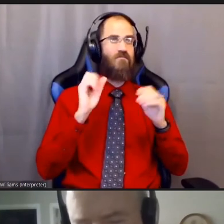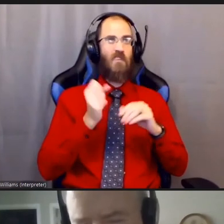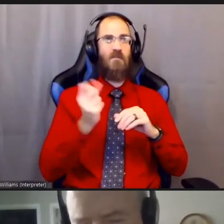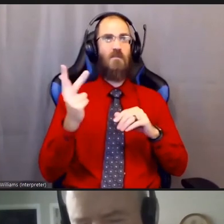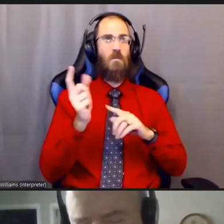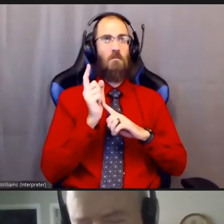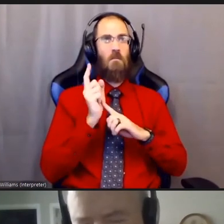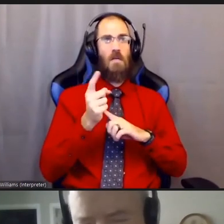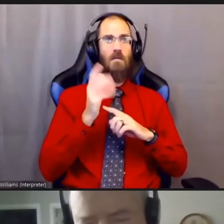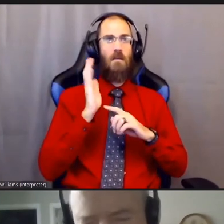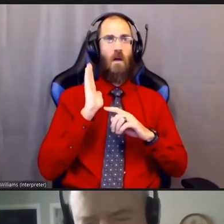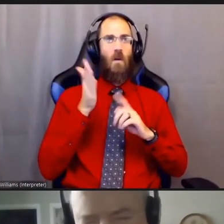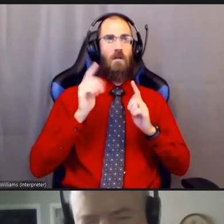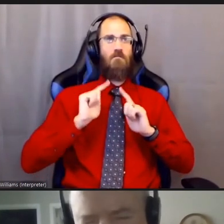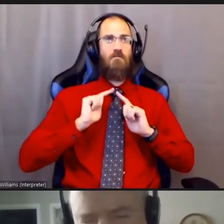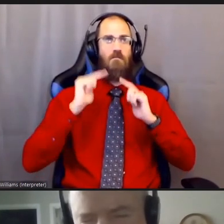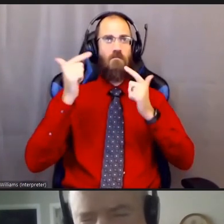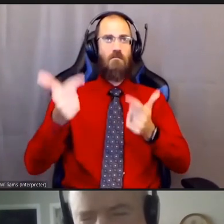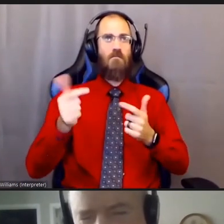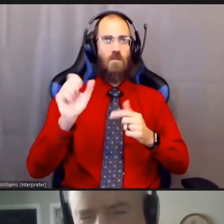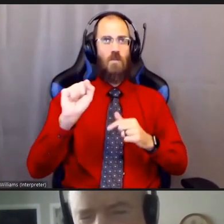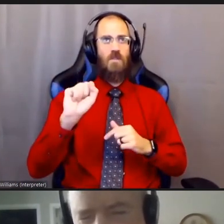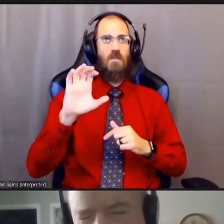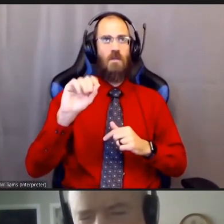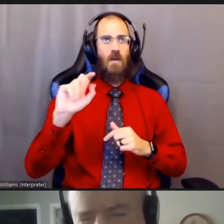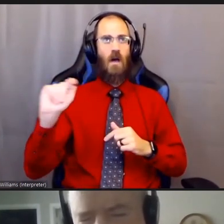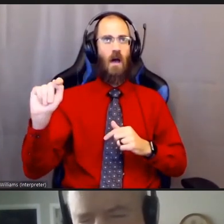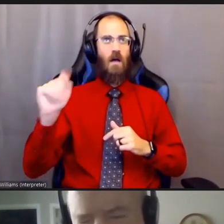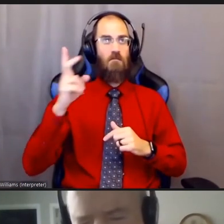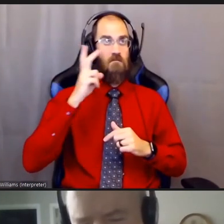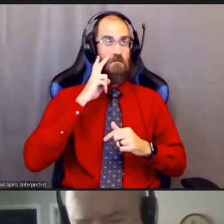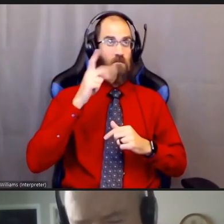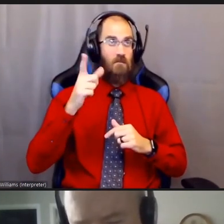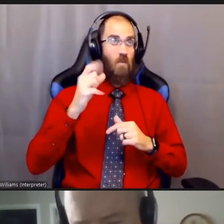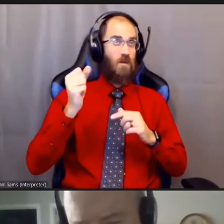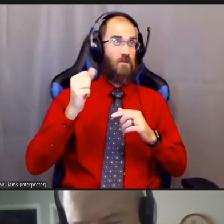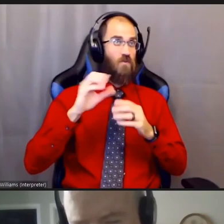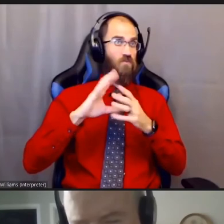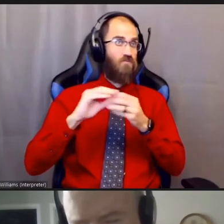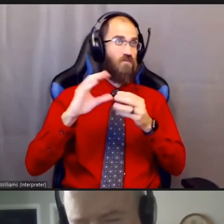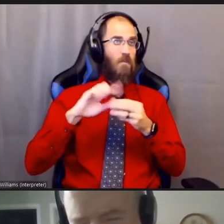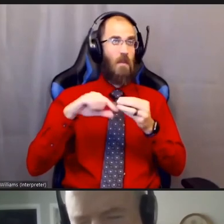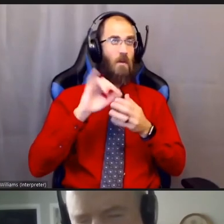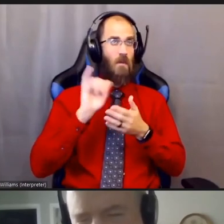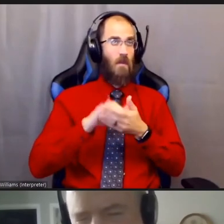over to Scott to see if he has anything he wants to say on this. But